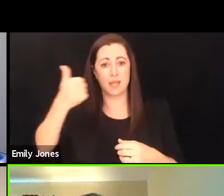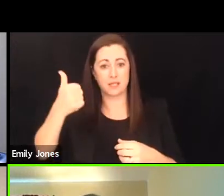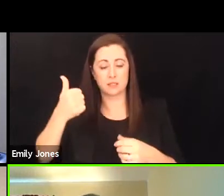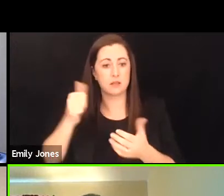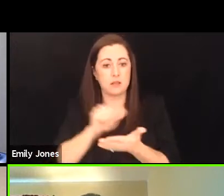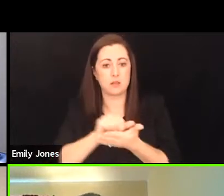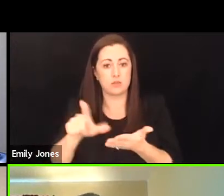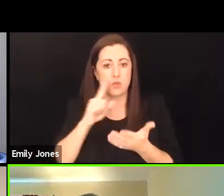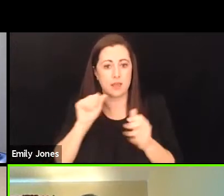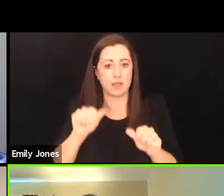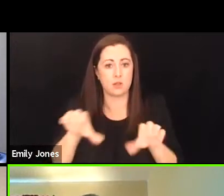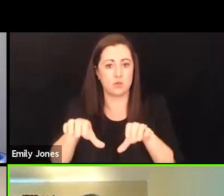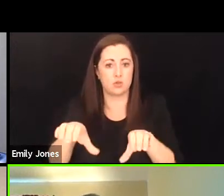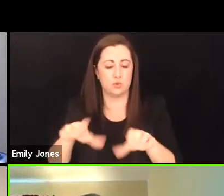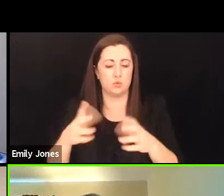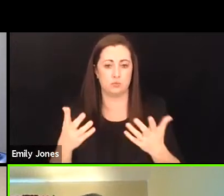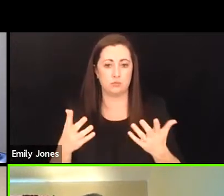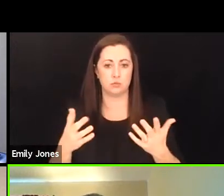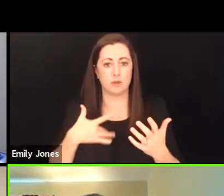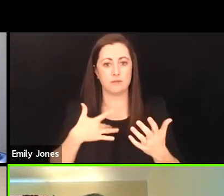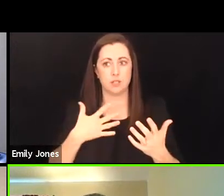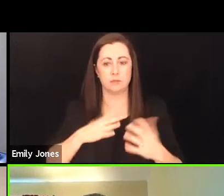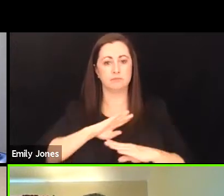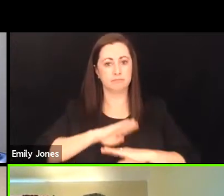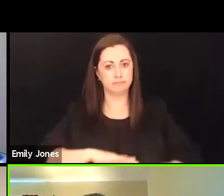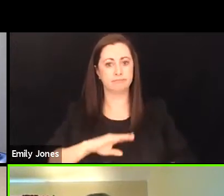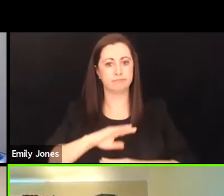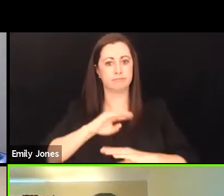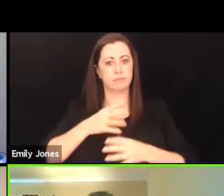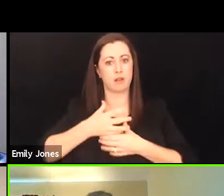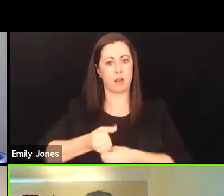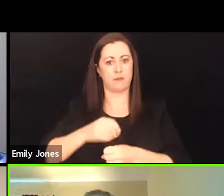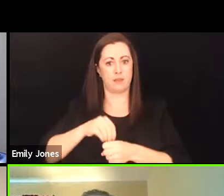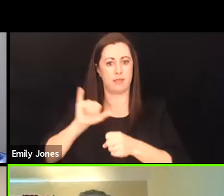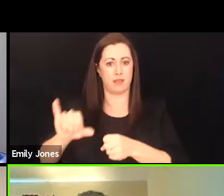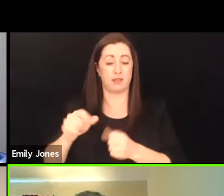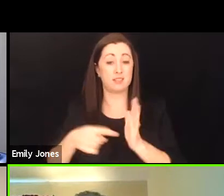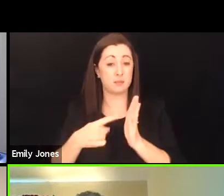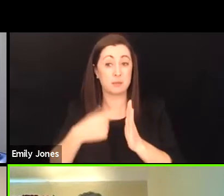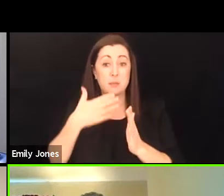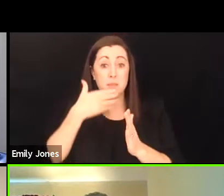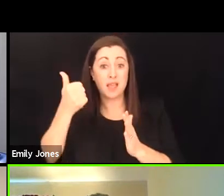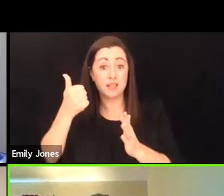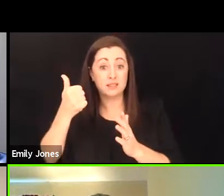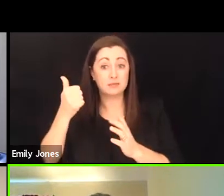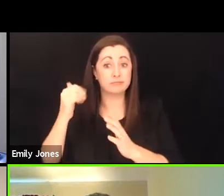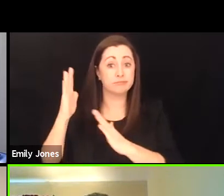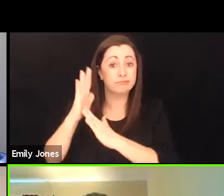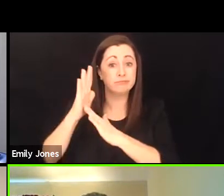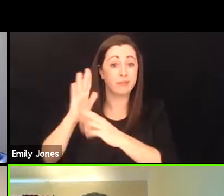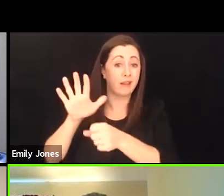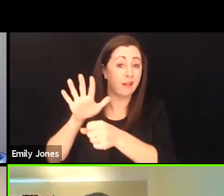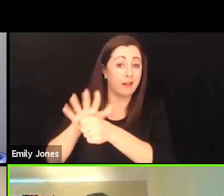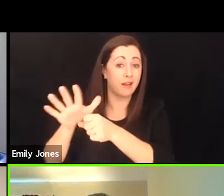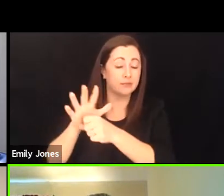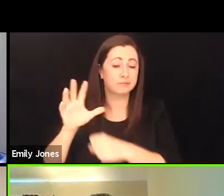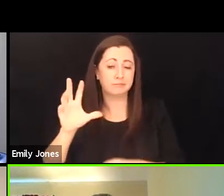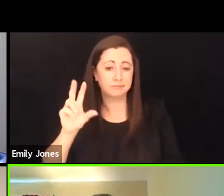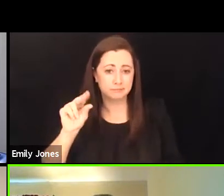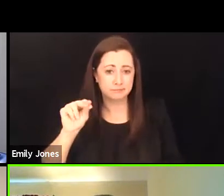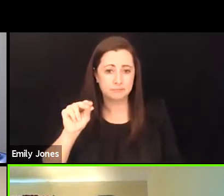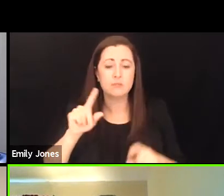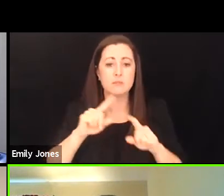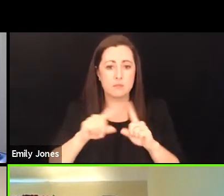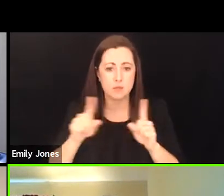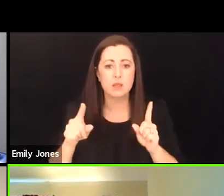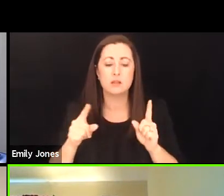everything I possibly could. You know, sometimes my best isn't quite enough. And at that point, you know, I have to reach